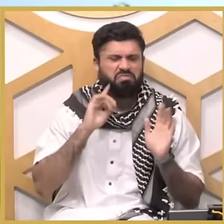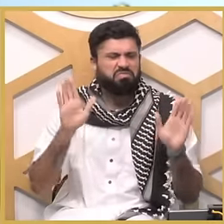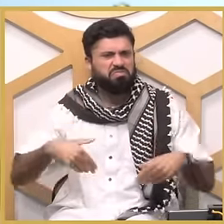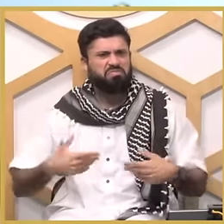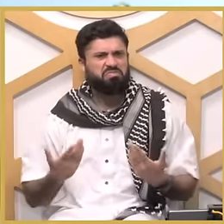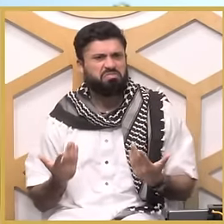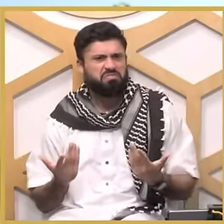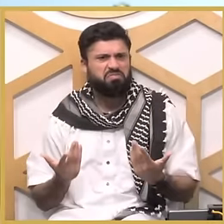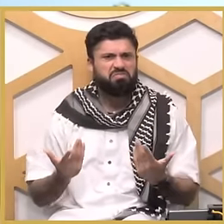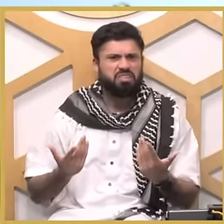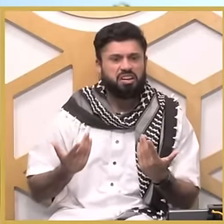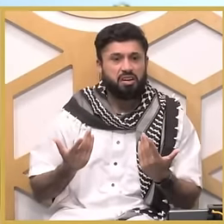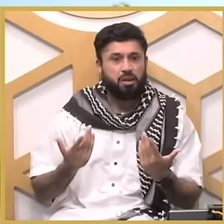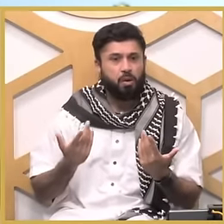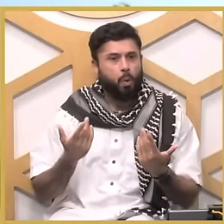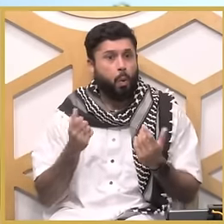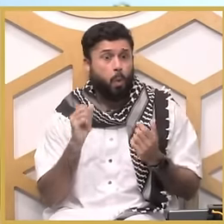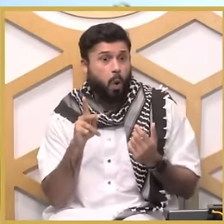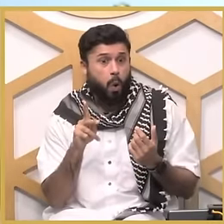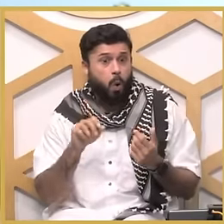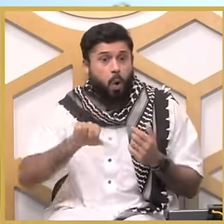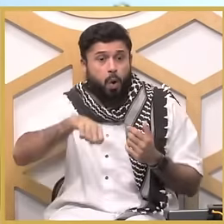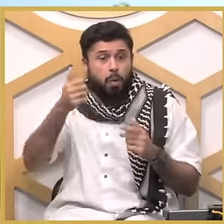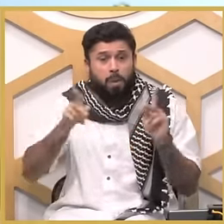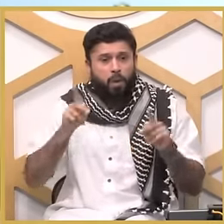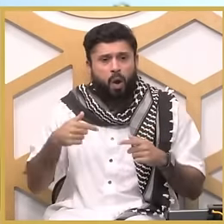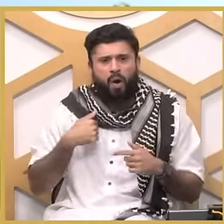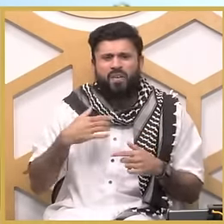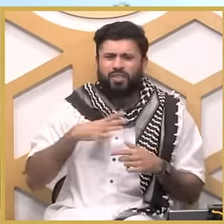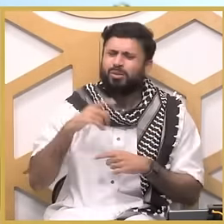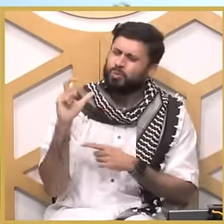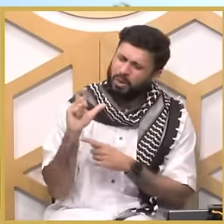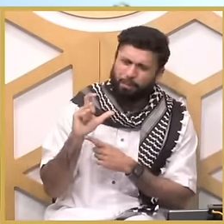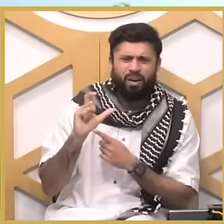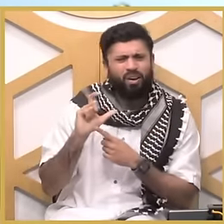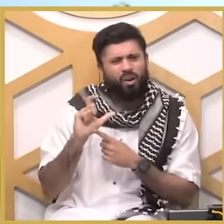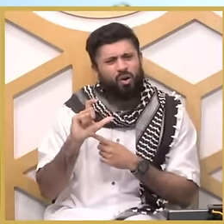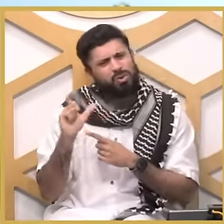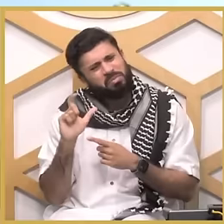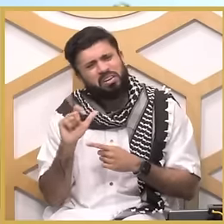that Muslim right now. I'm a non-practicing Muslim.